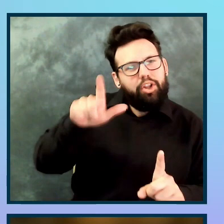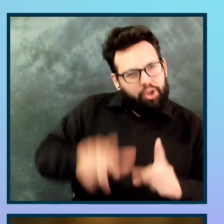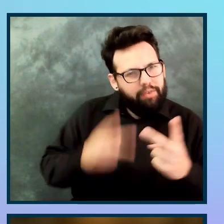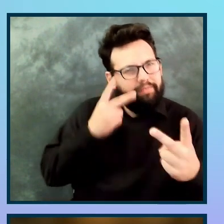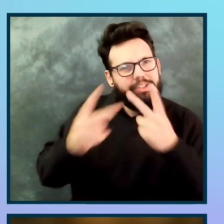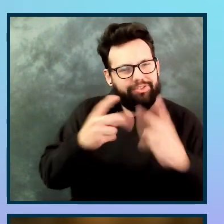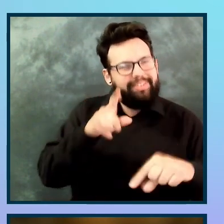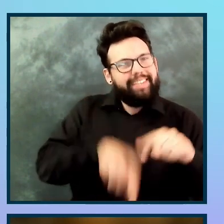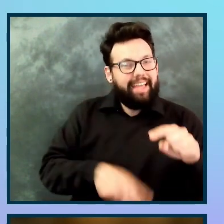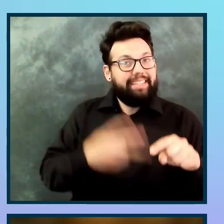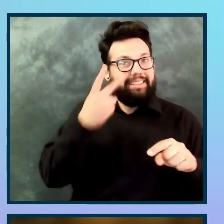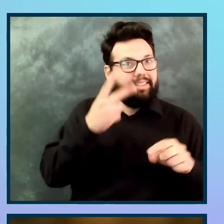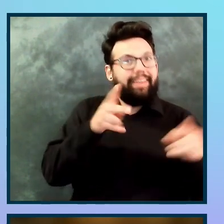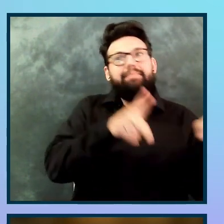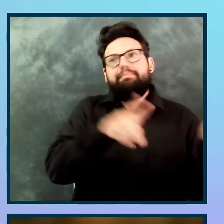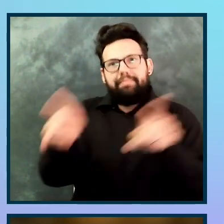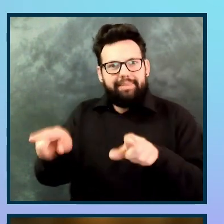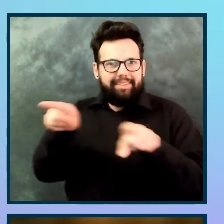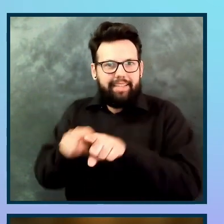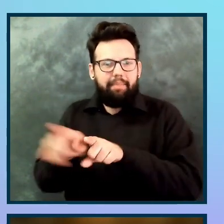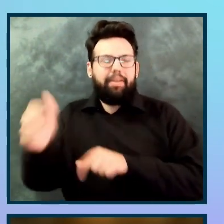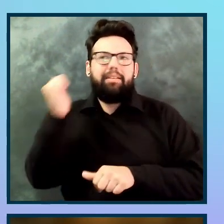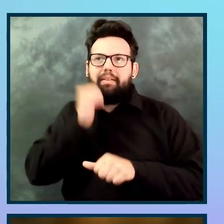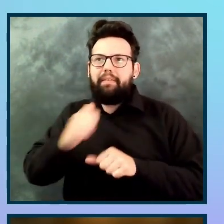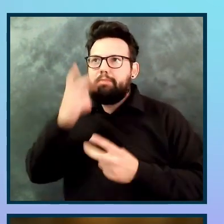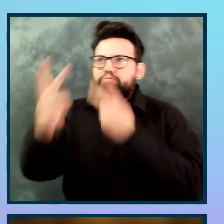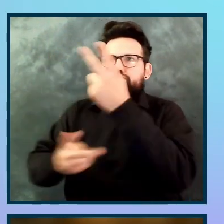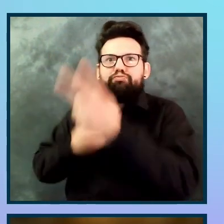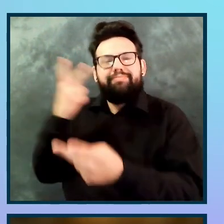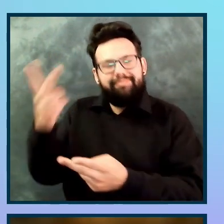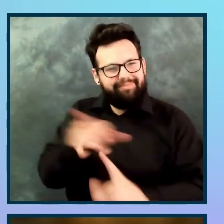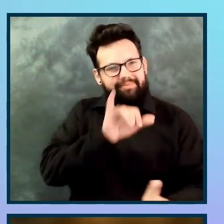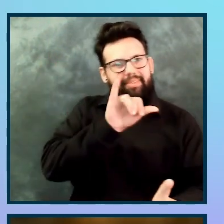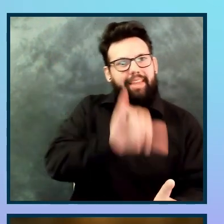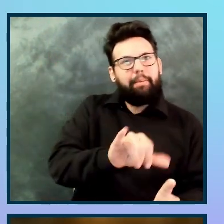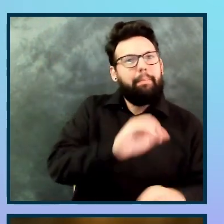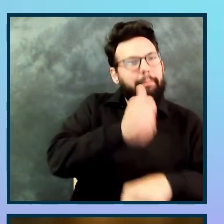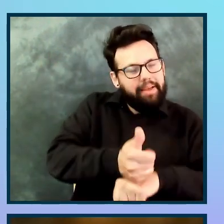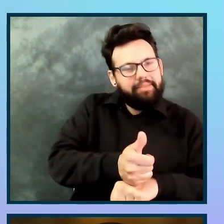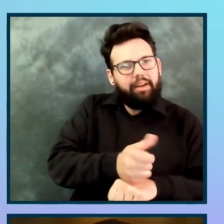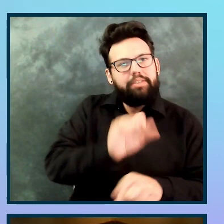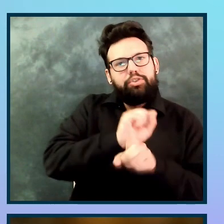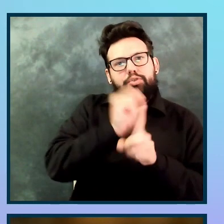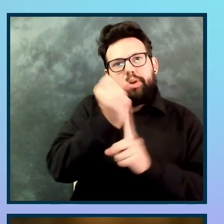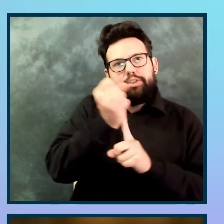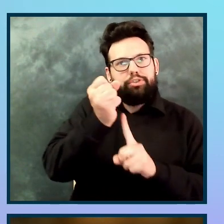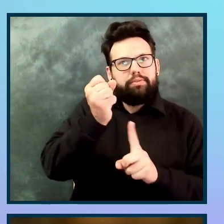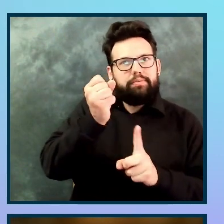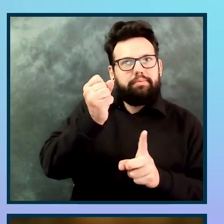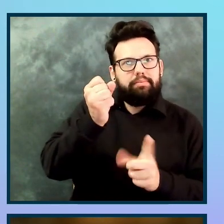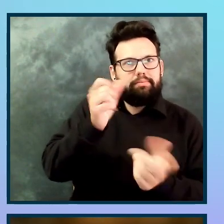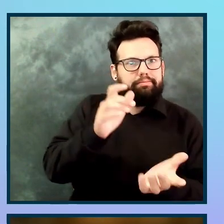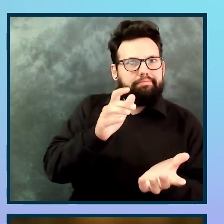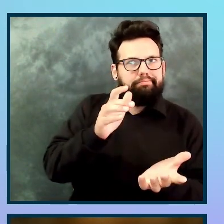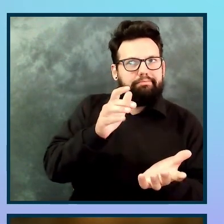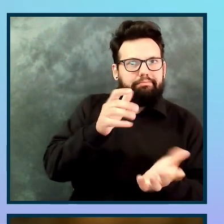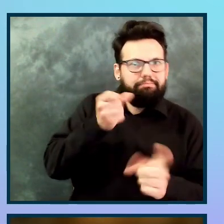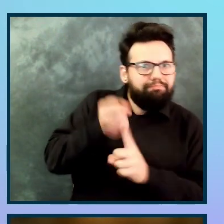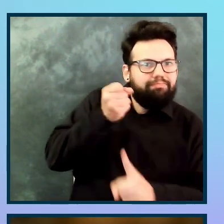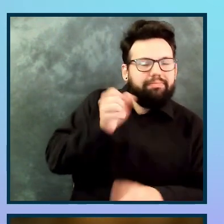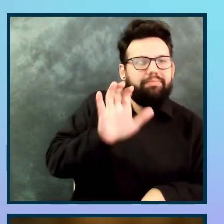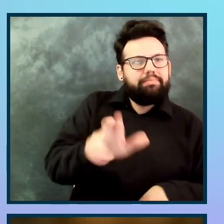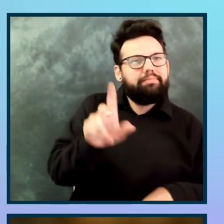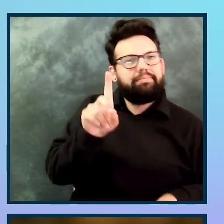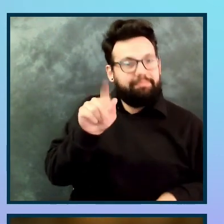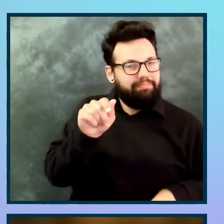would normally. And so that is a situational disability. The idea that I want to convey is that this means that really and truly